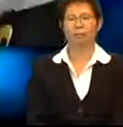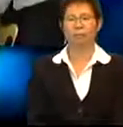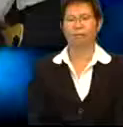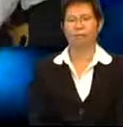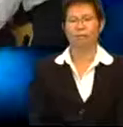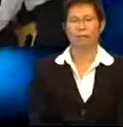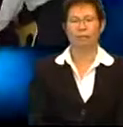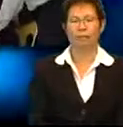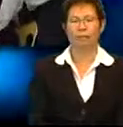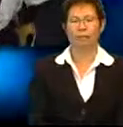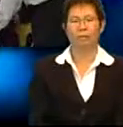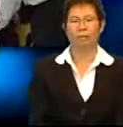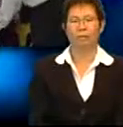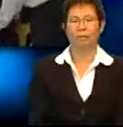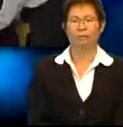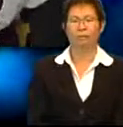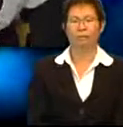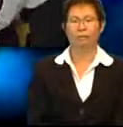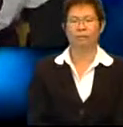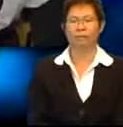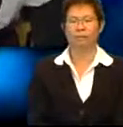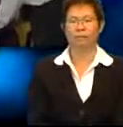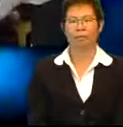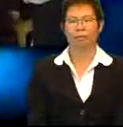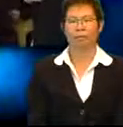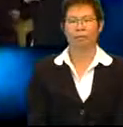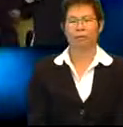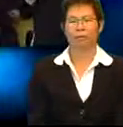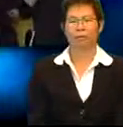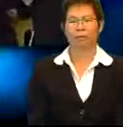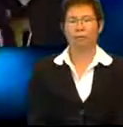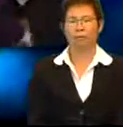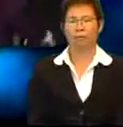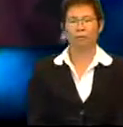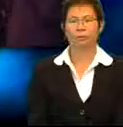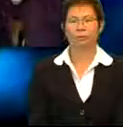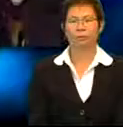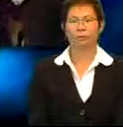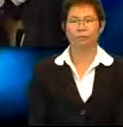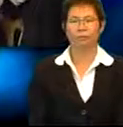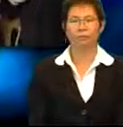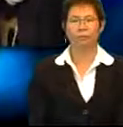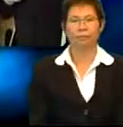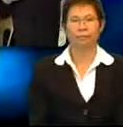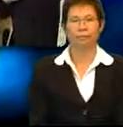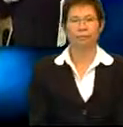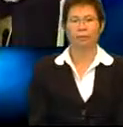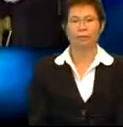Right, you just key in. Right? Just key in. You got to key in